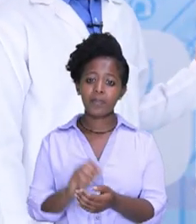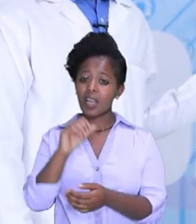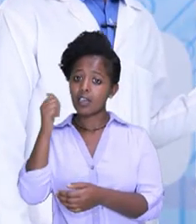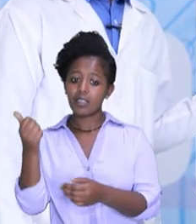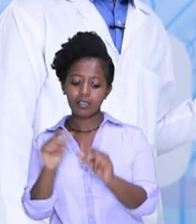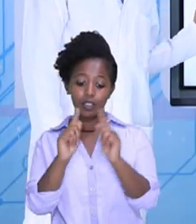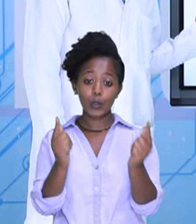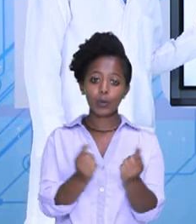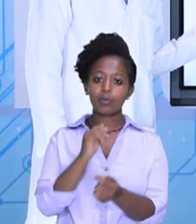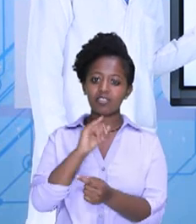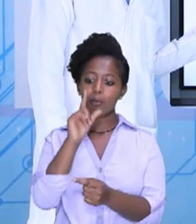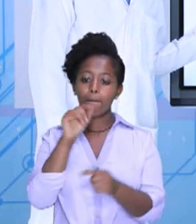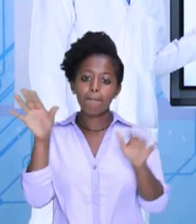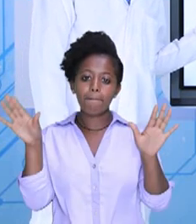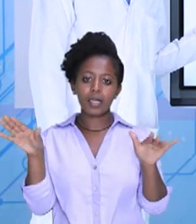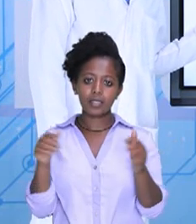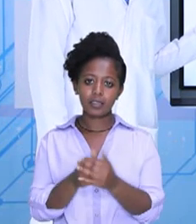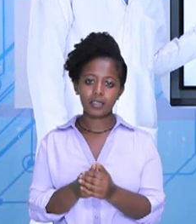Another group is birds.